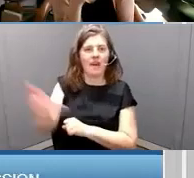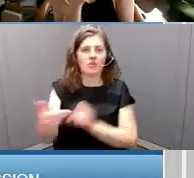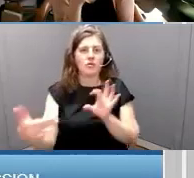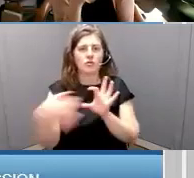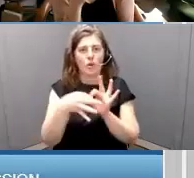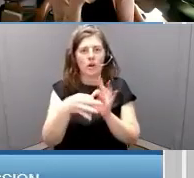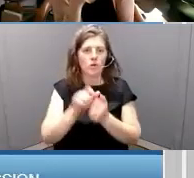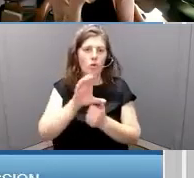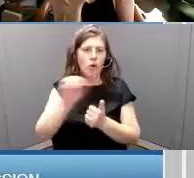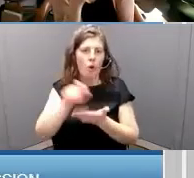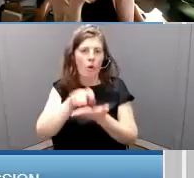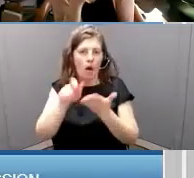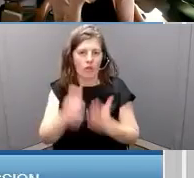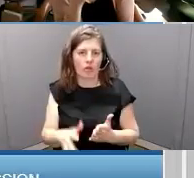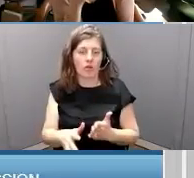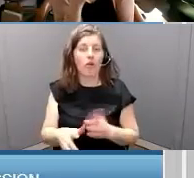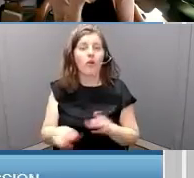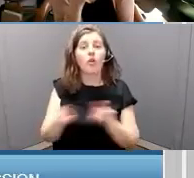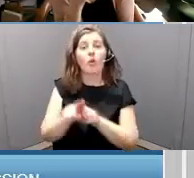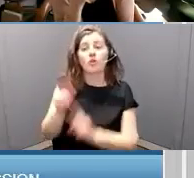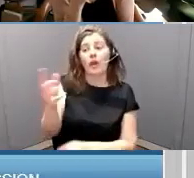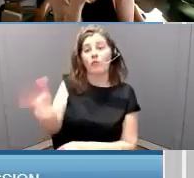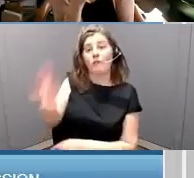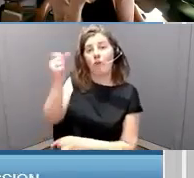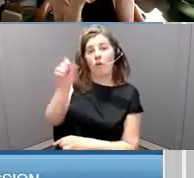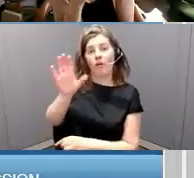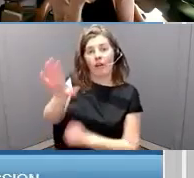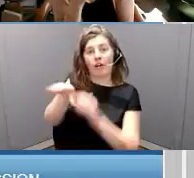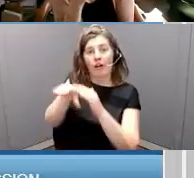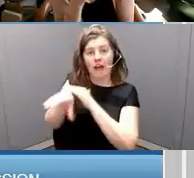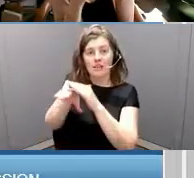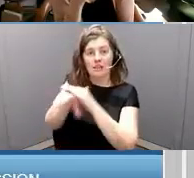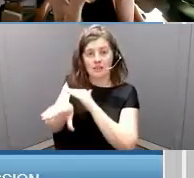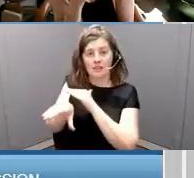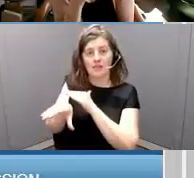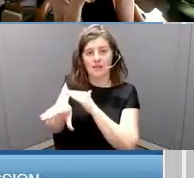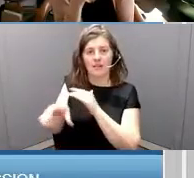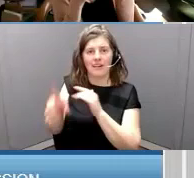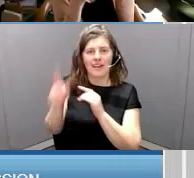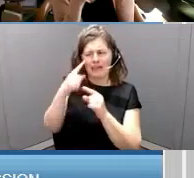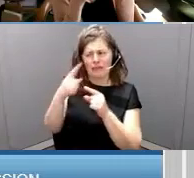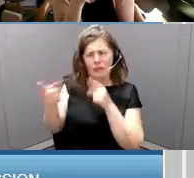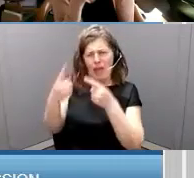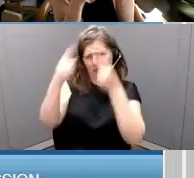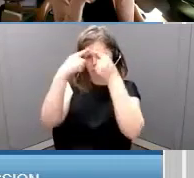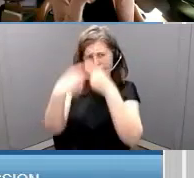can also revoke their access if you have creative differences, I suppose.